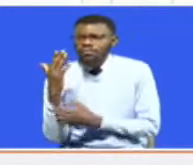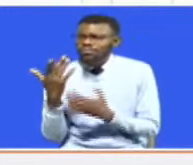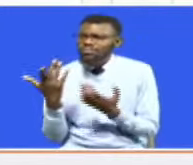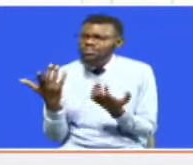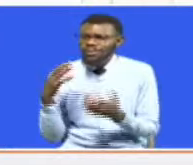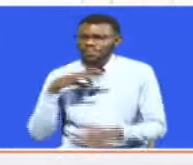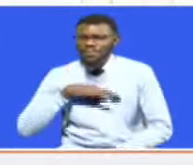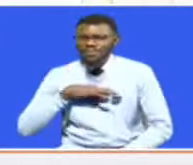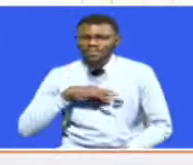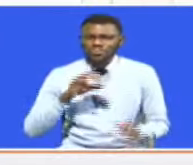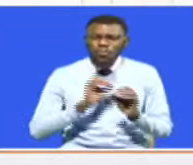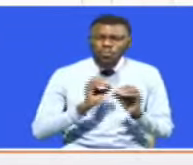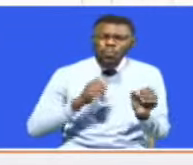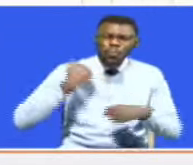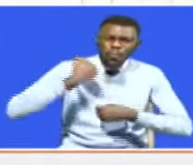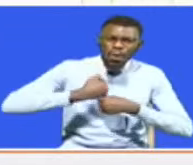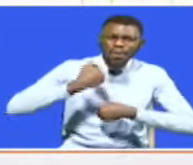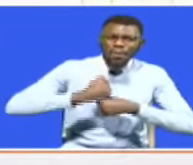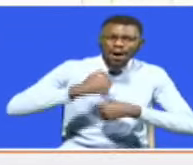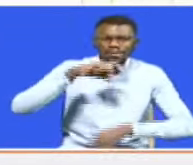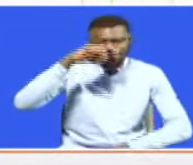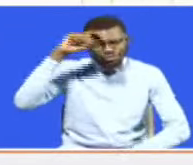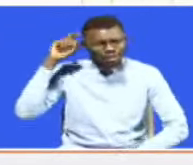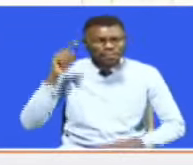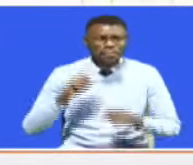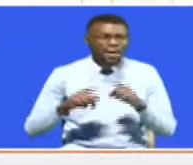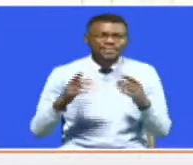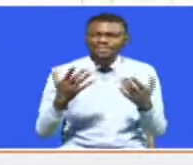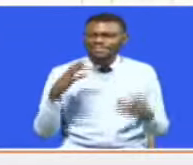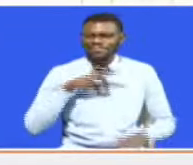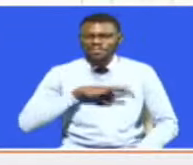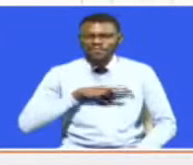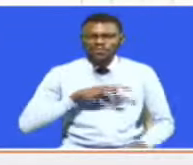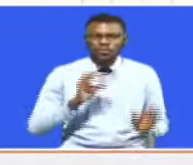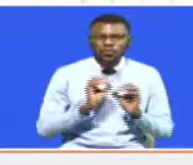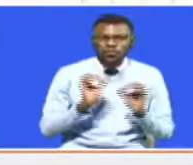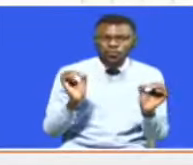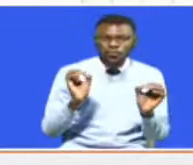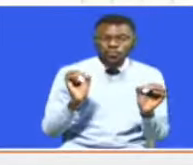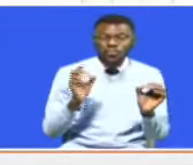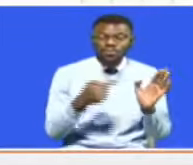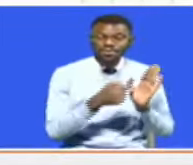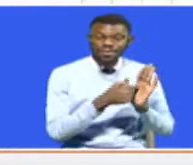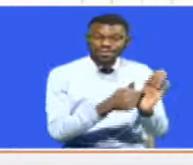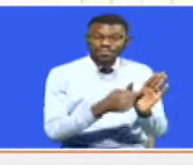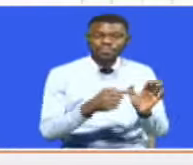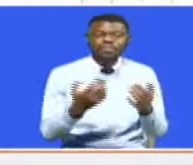sweat and investment. For instance, today